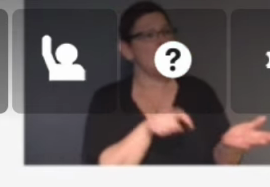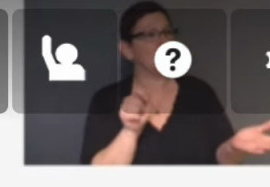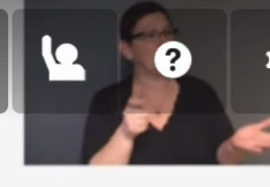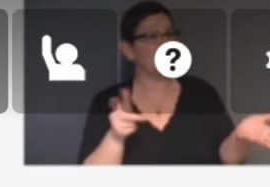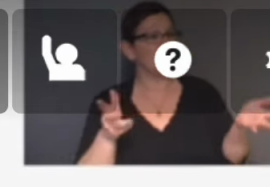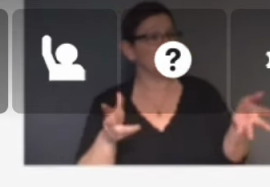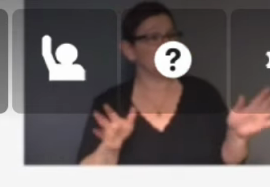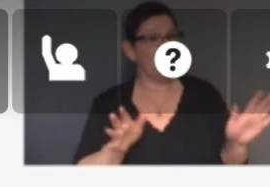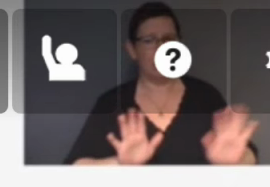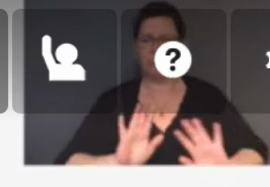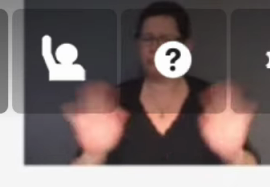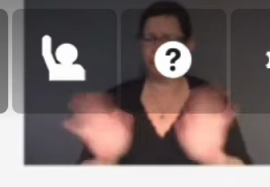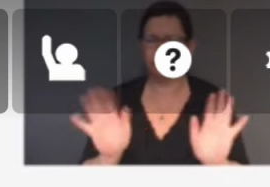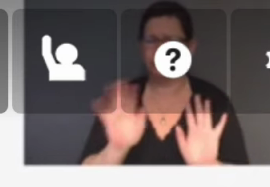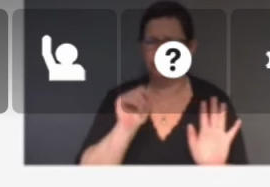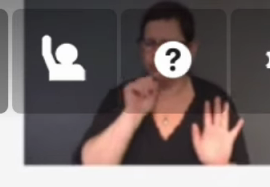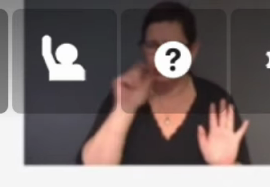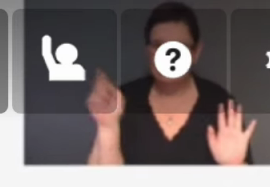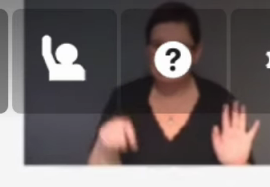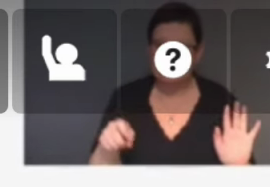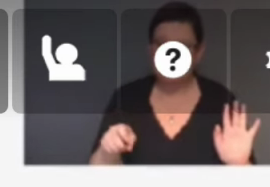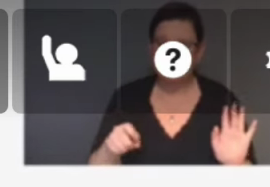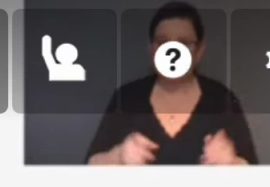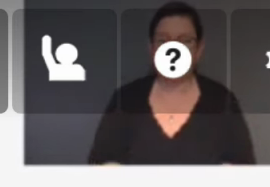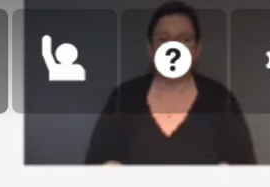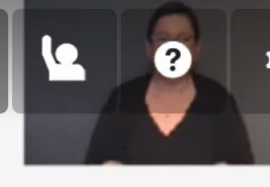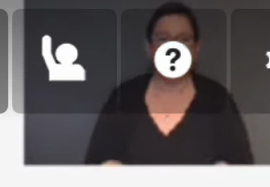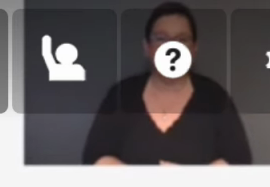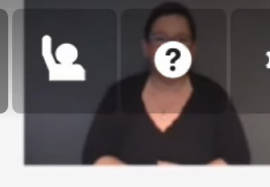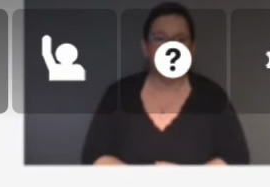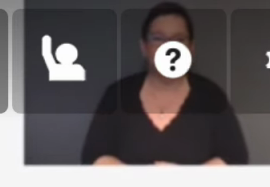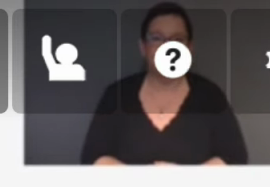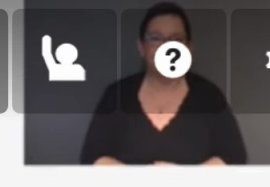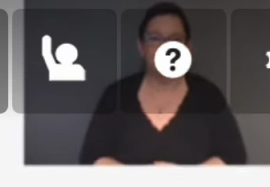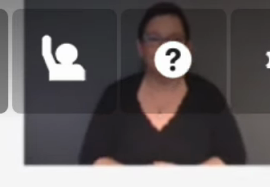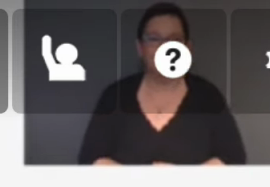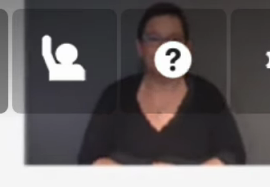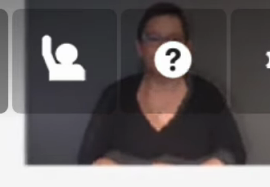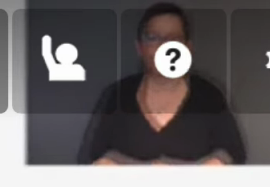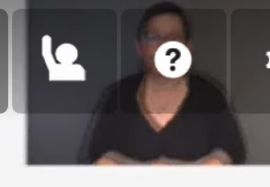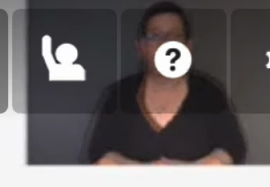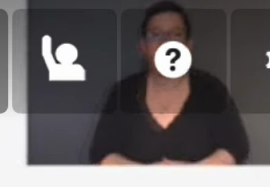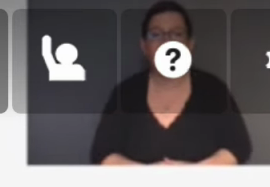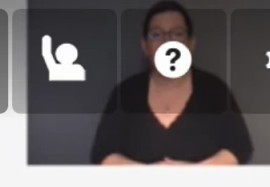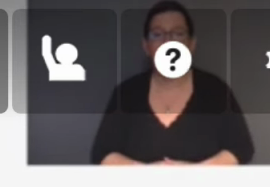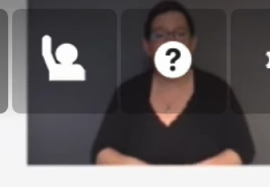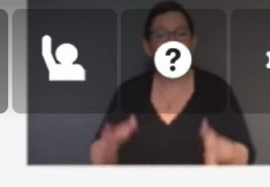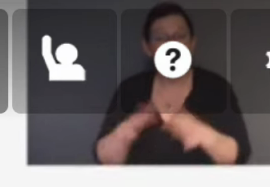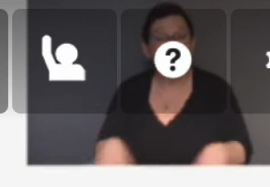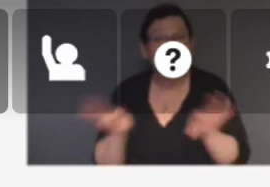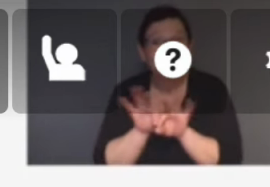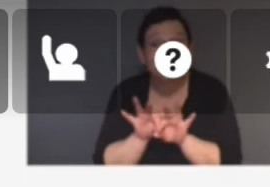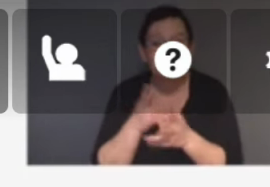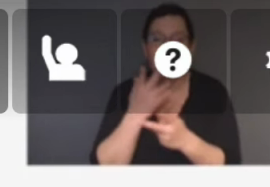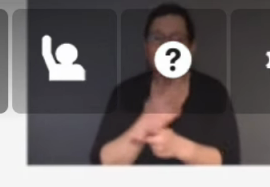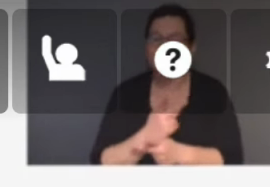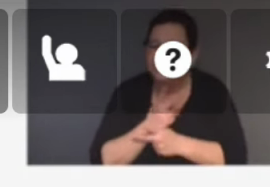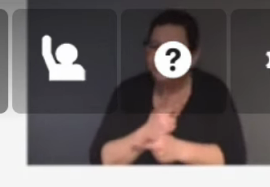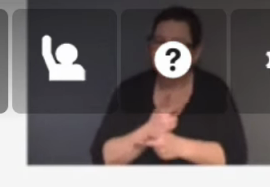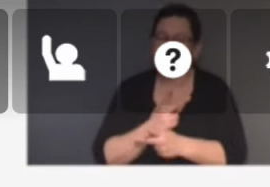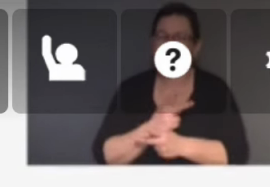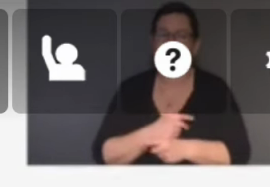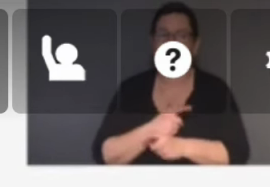You should always be cautious if you receive communication that claims to be from the CRA. It is possible to receive a